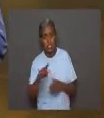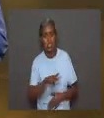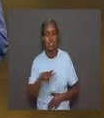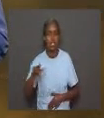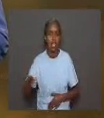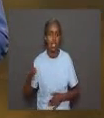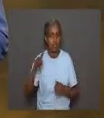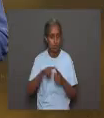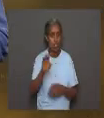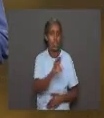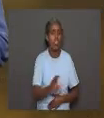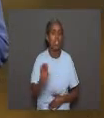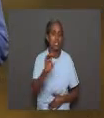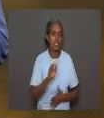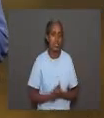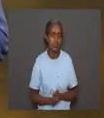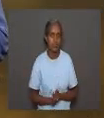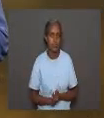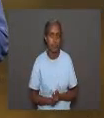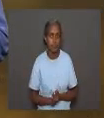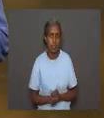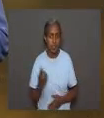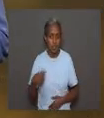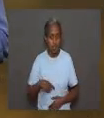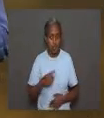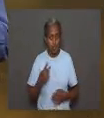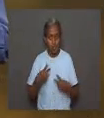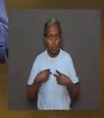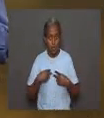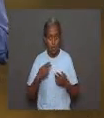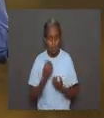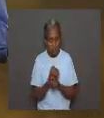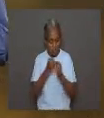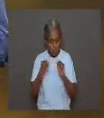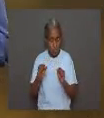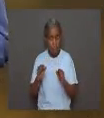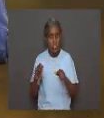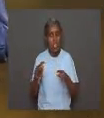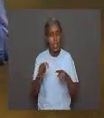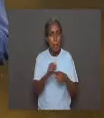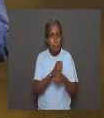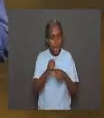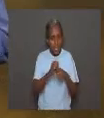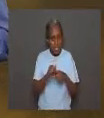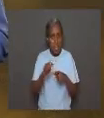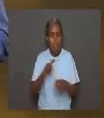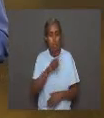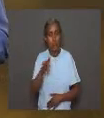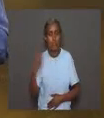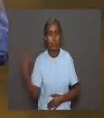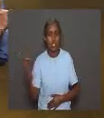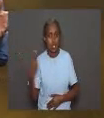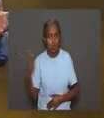the tangent line to a circle. We have also solved practical